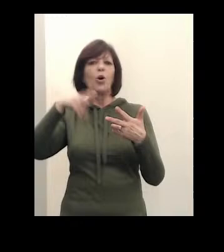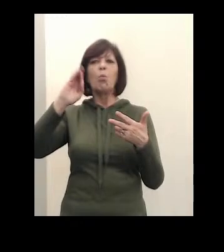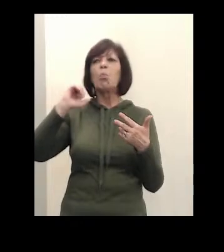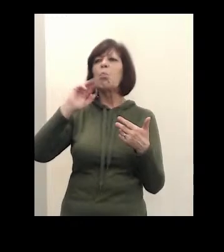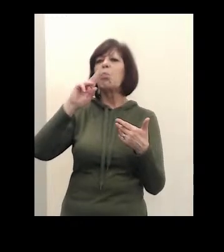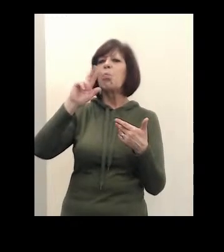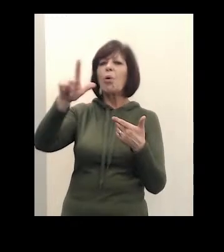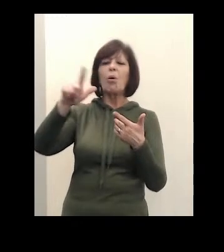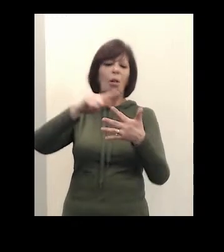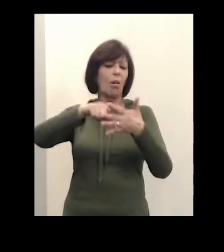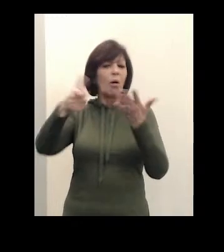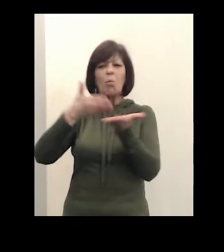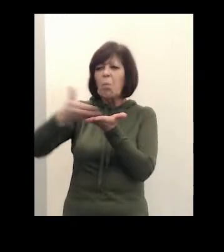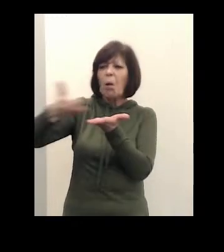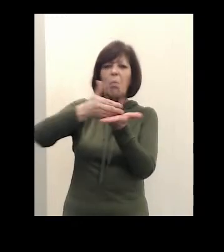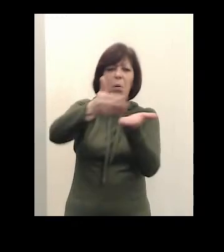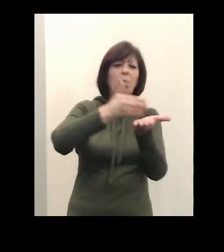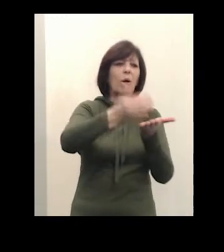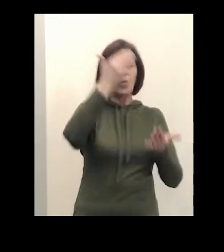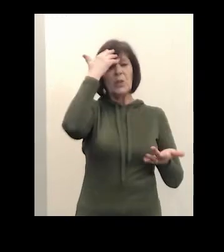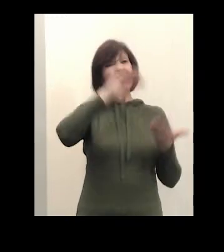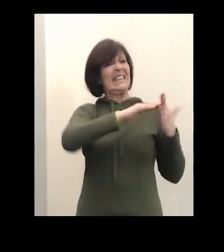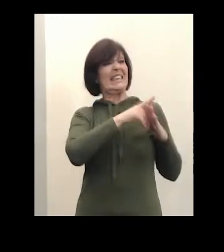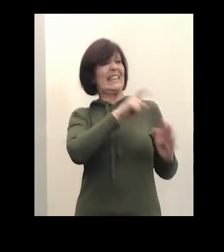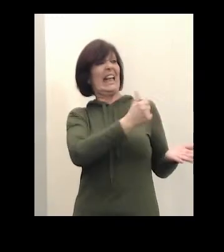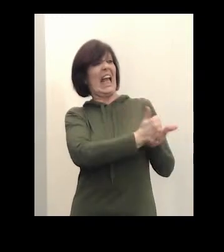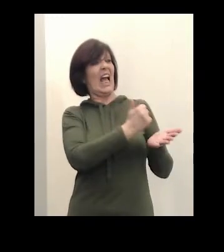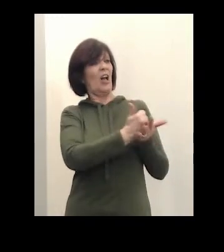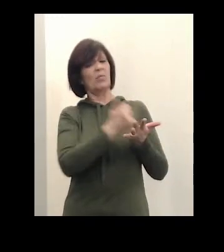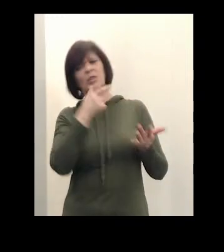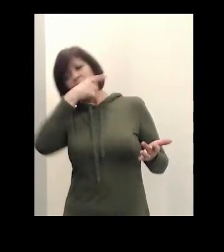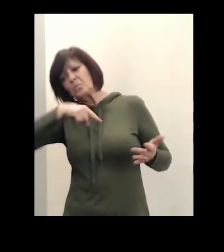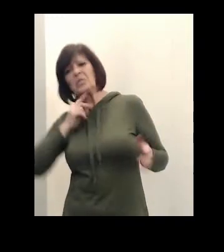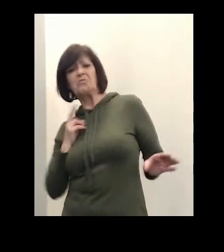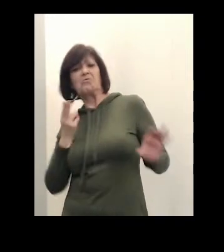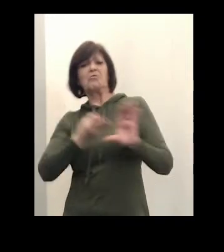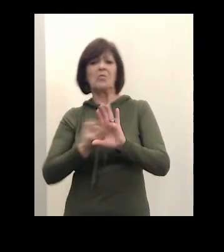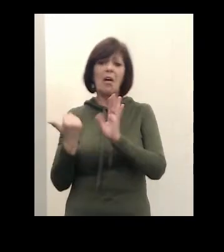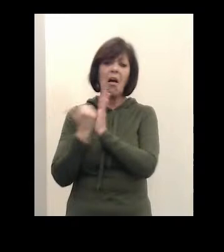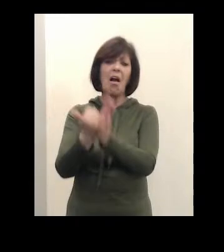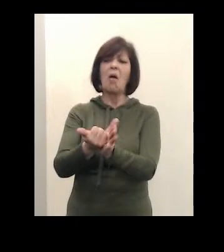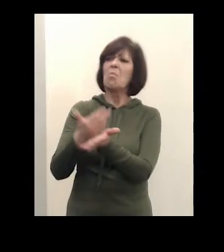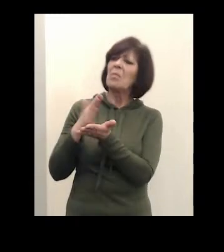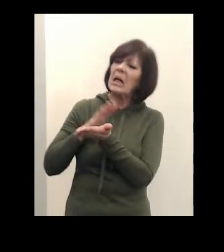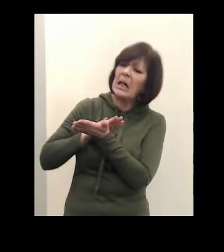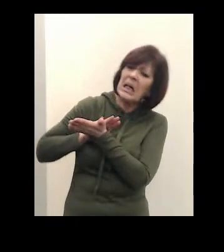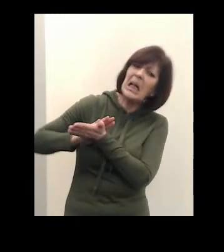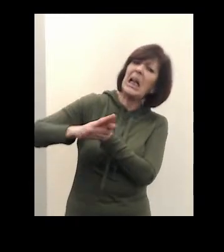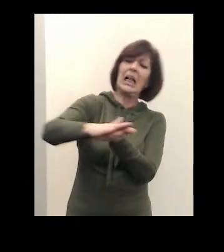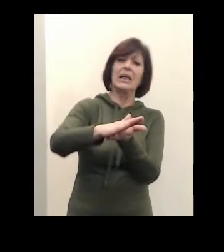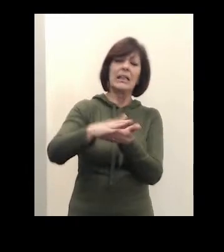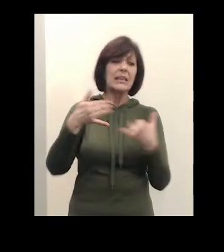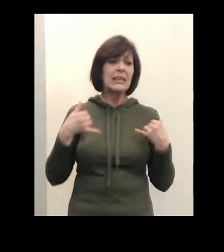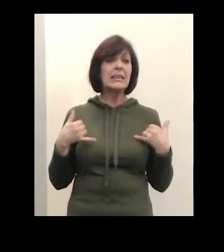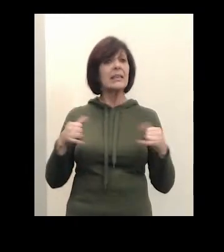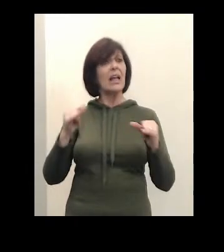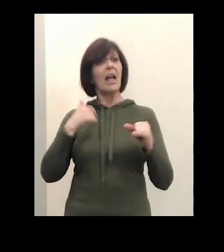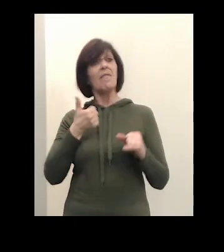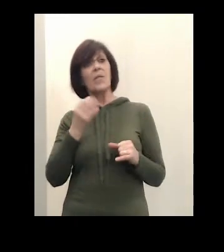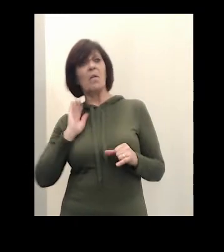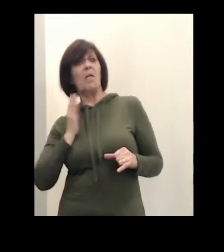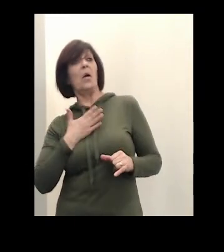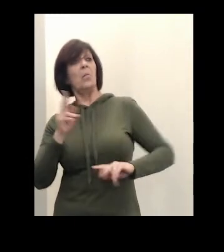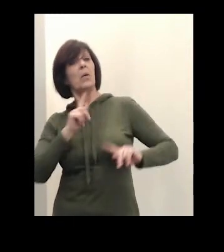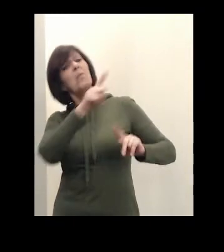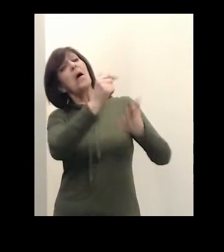that, but we knew the city might need a little help, so we had people out there and our crews out there, and we still actually have a few crews helping out in